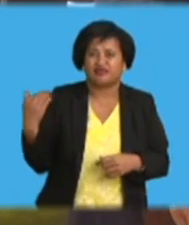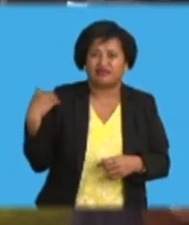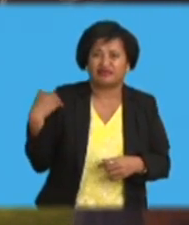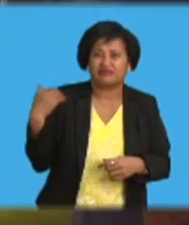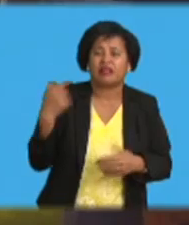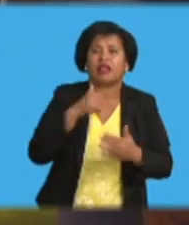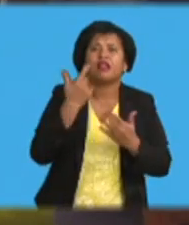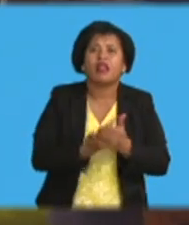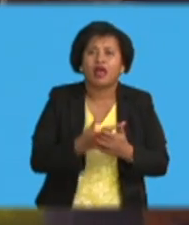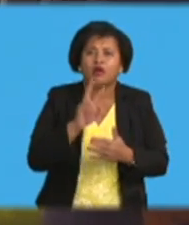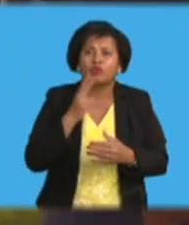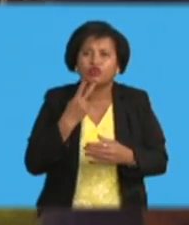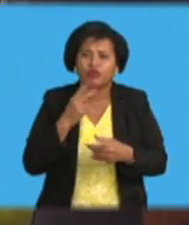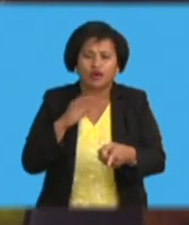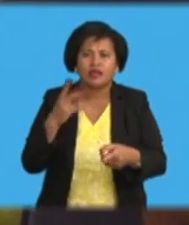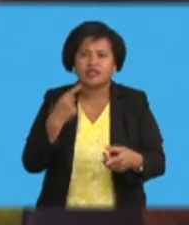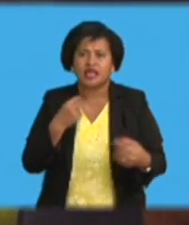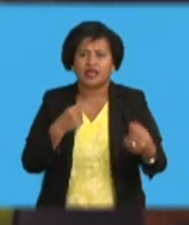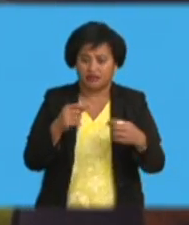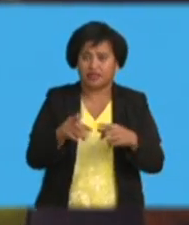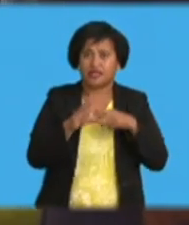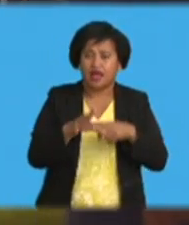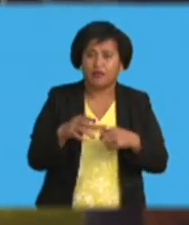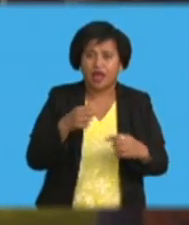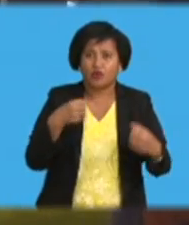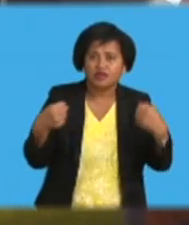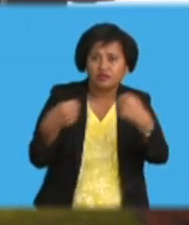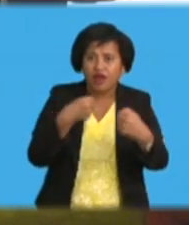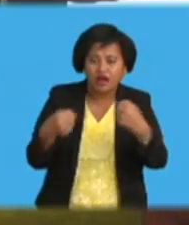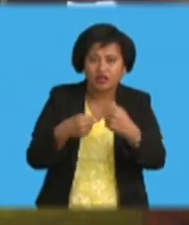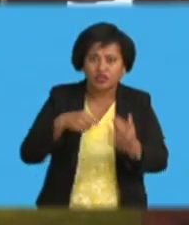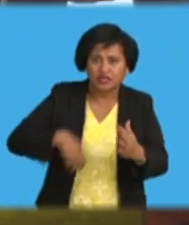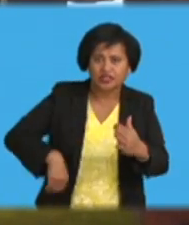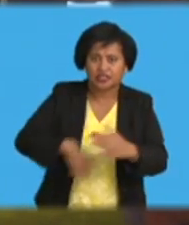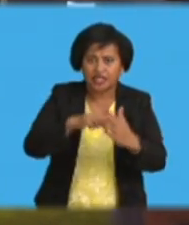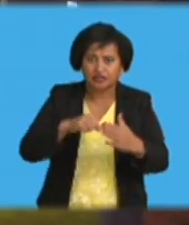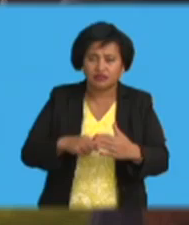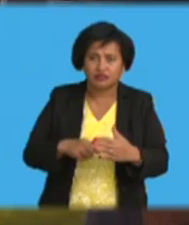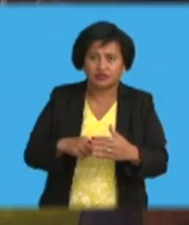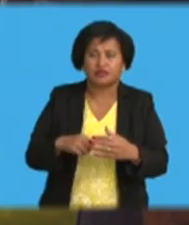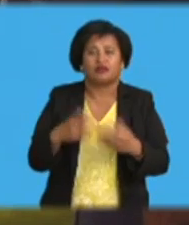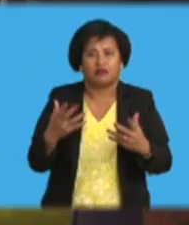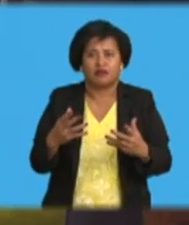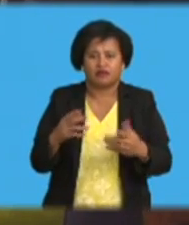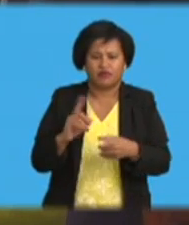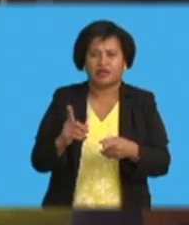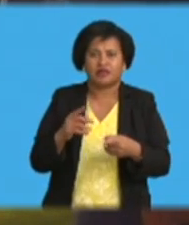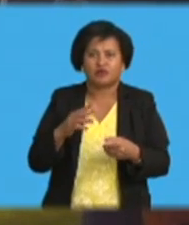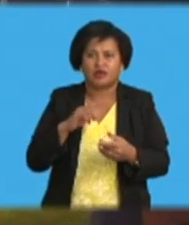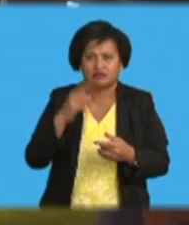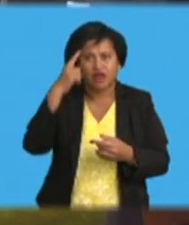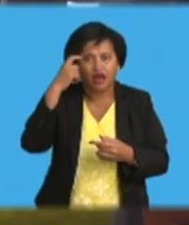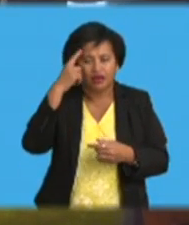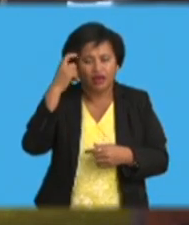lie that this young man had been punched, kicked and tortured by police officers who we were talking about yesterday. Madam Speaker, the young man's